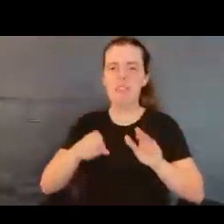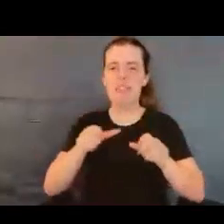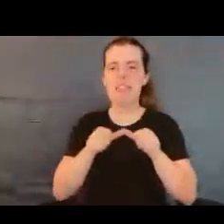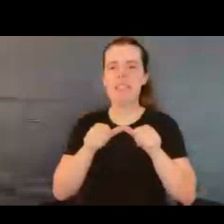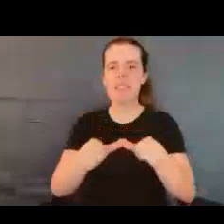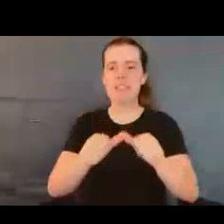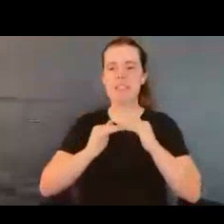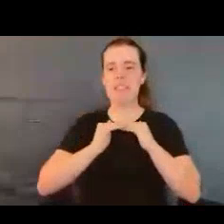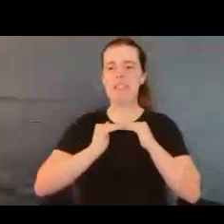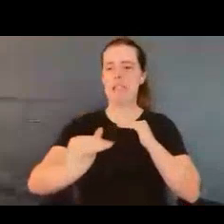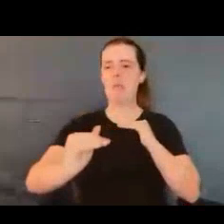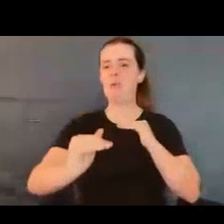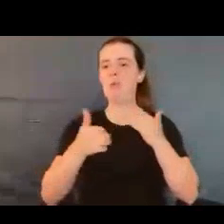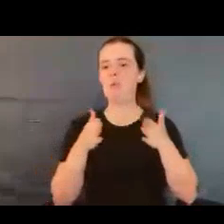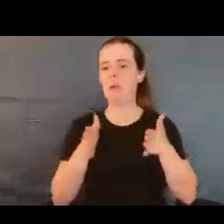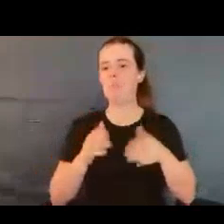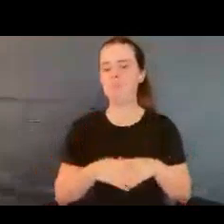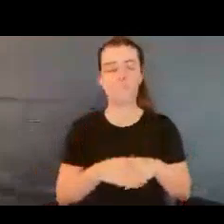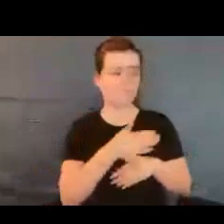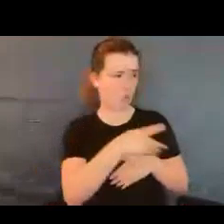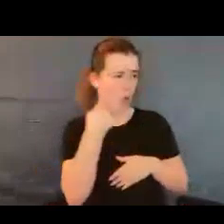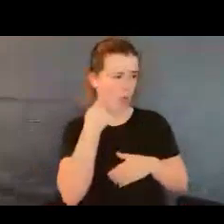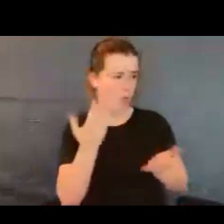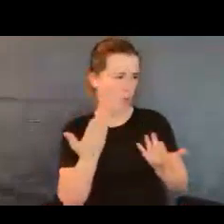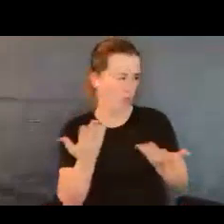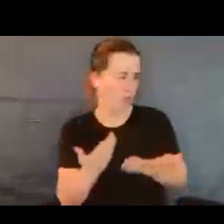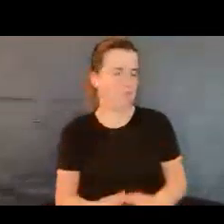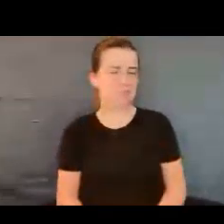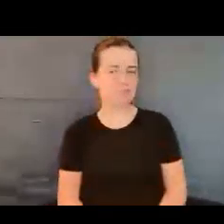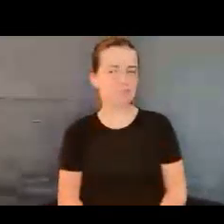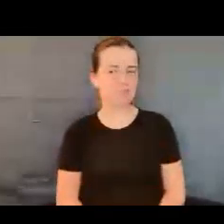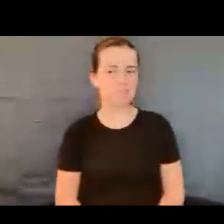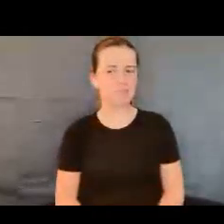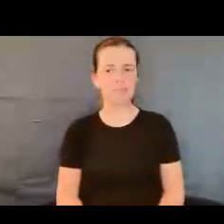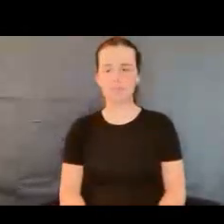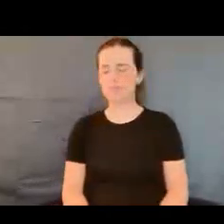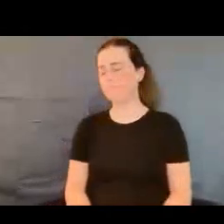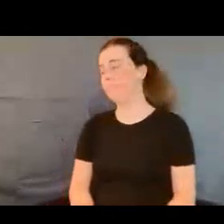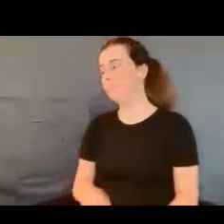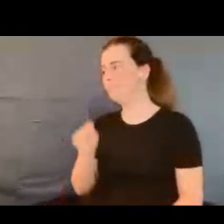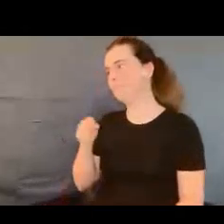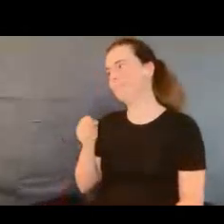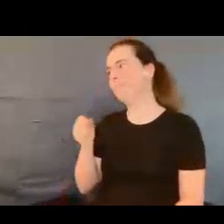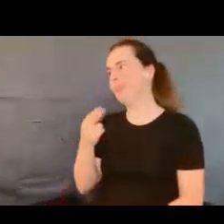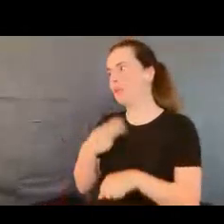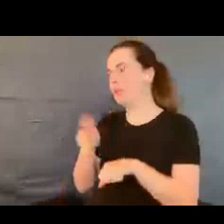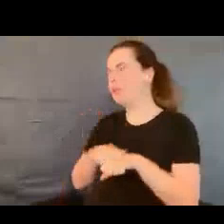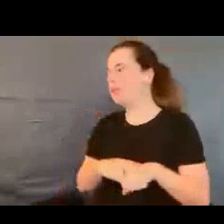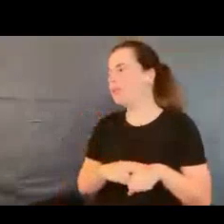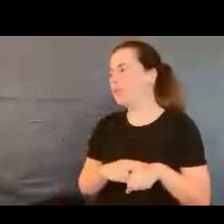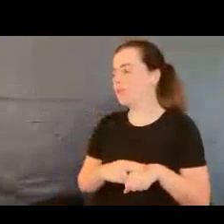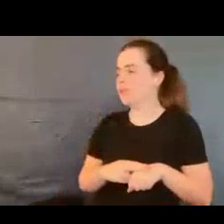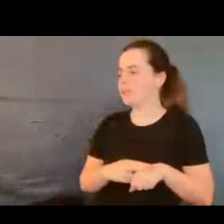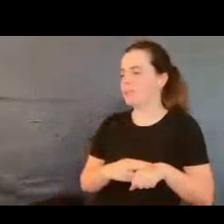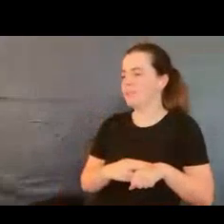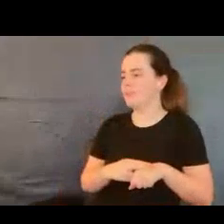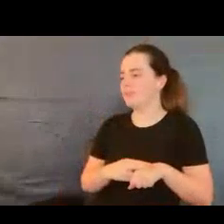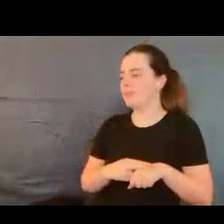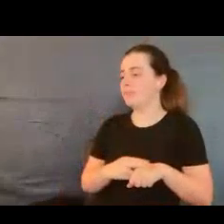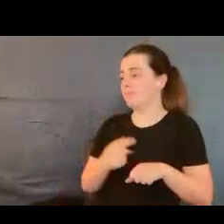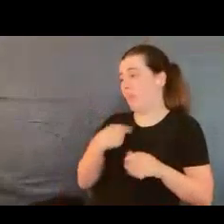way. But yeah, Sarah, if you have thoughts on that, I'm open to any other ideas. Totally. I think you nailed it. I